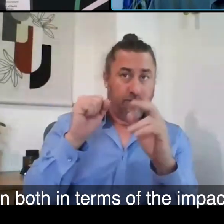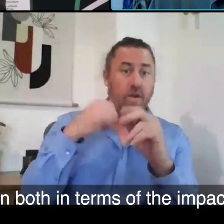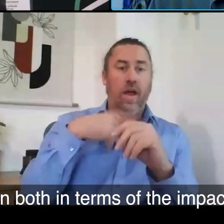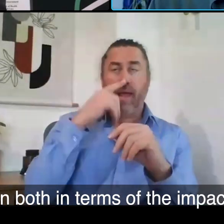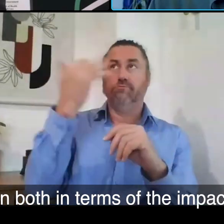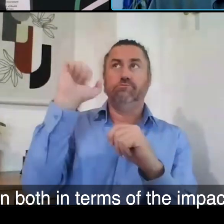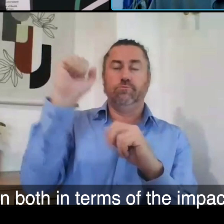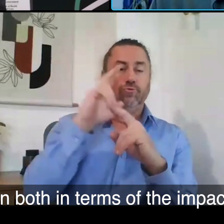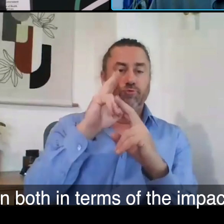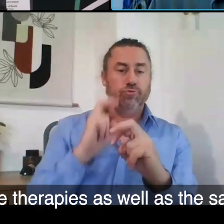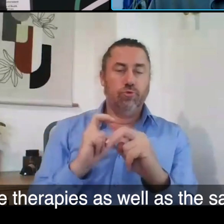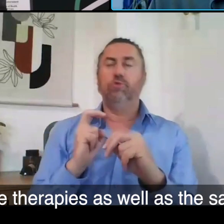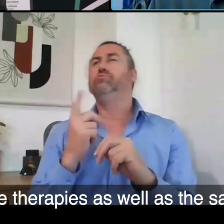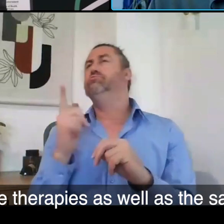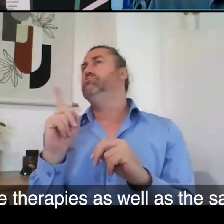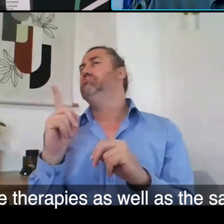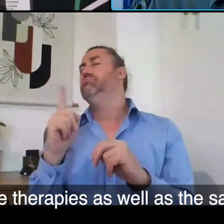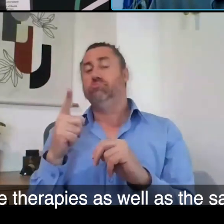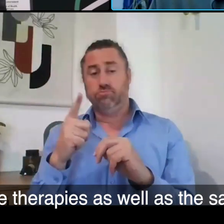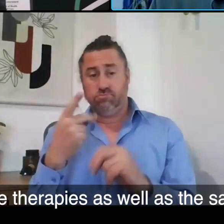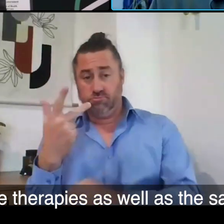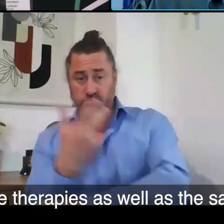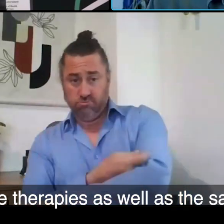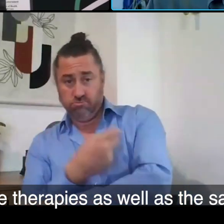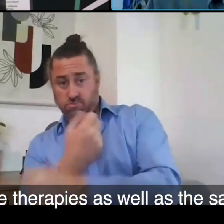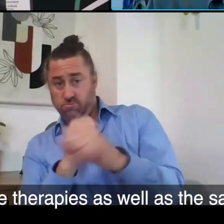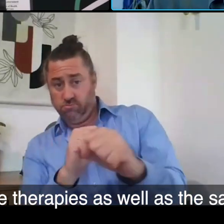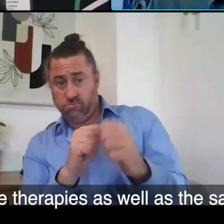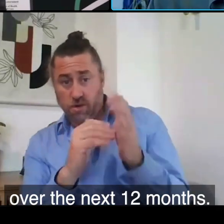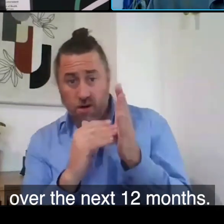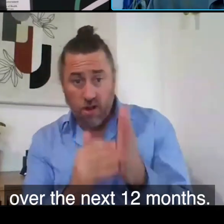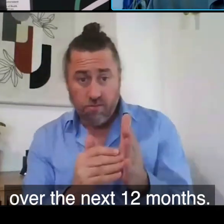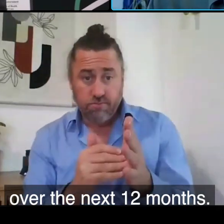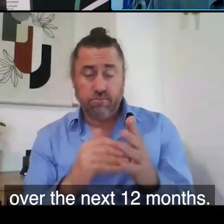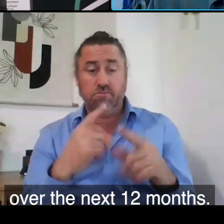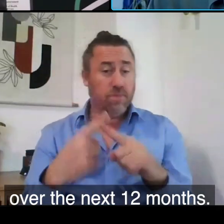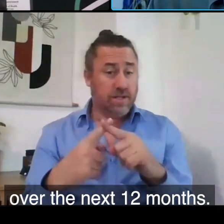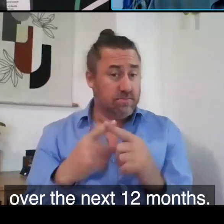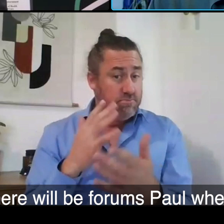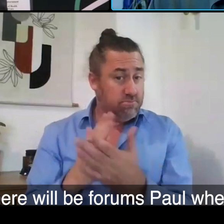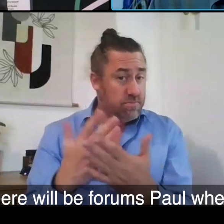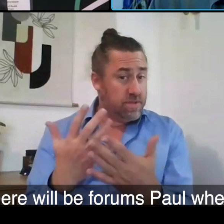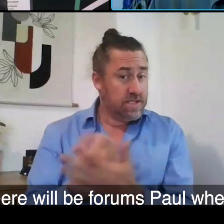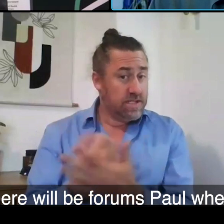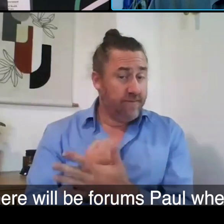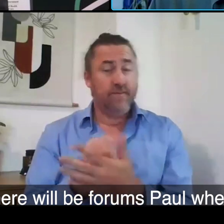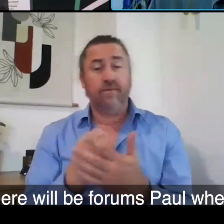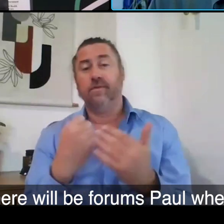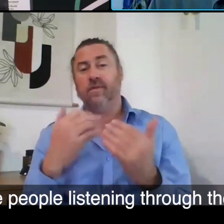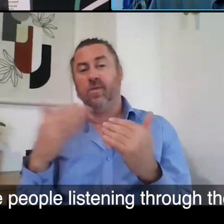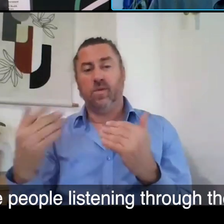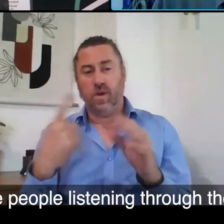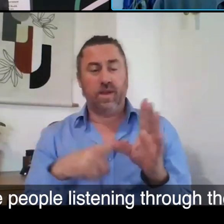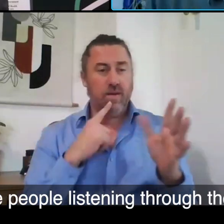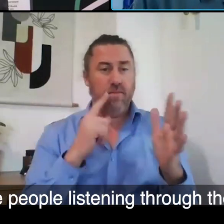of the impact of these preventative therapies as well as the safety profile over the next 12 months. So I'm sure there'll be forums, Paul, where we